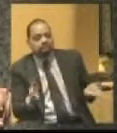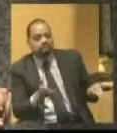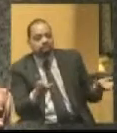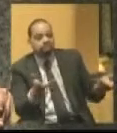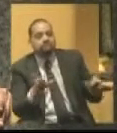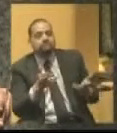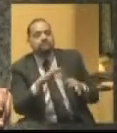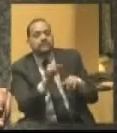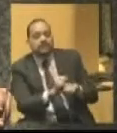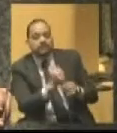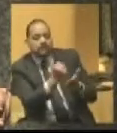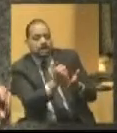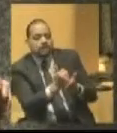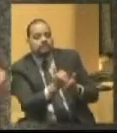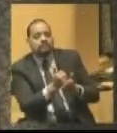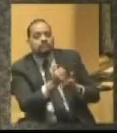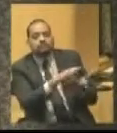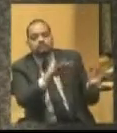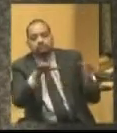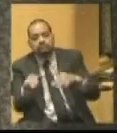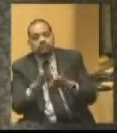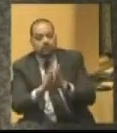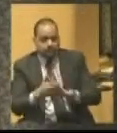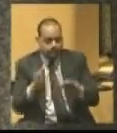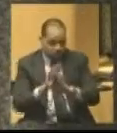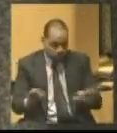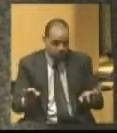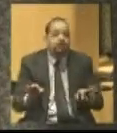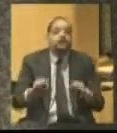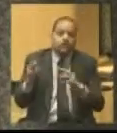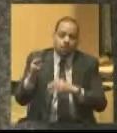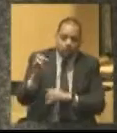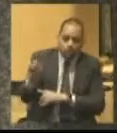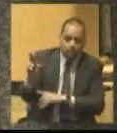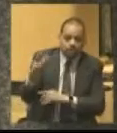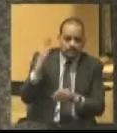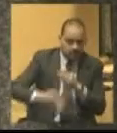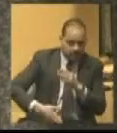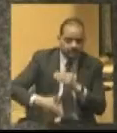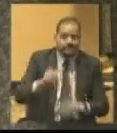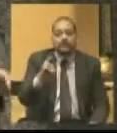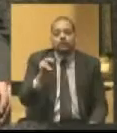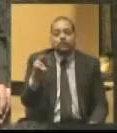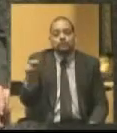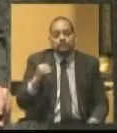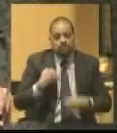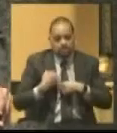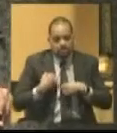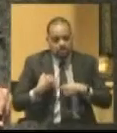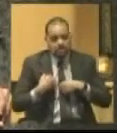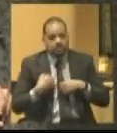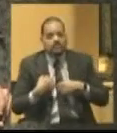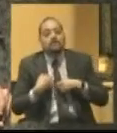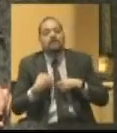in many parts of the Confederacy, and by the end of the war, the Union Army had assigned 237 soldiers to duty as